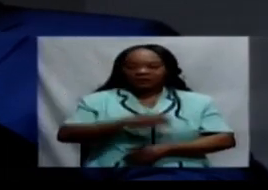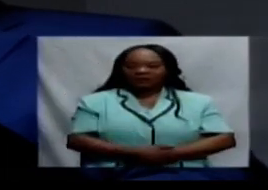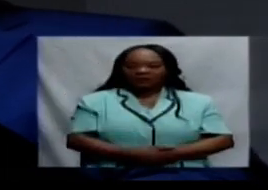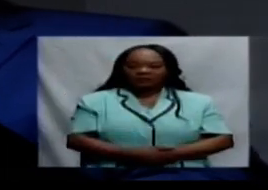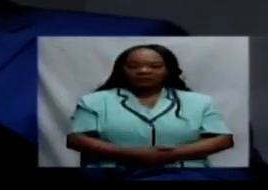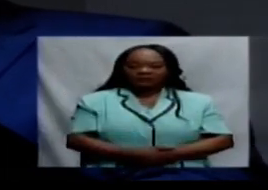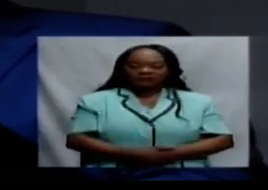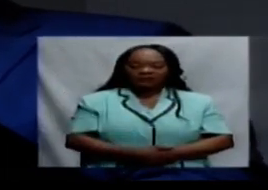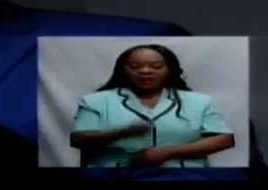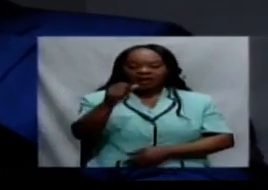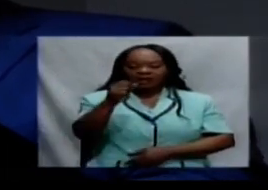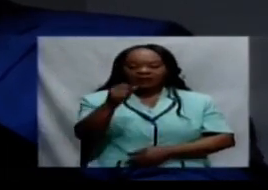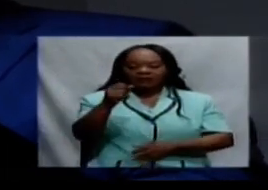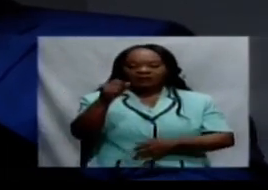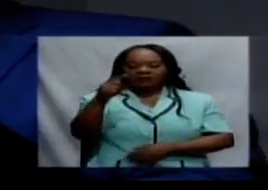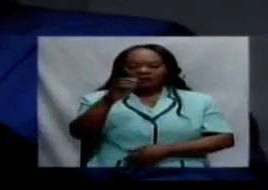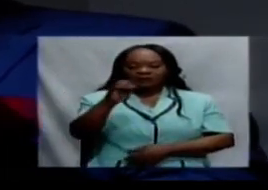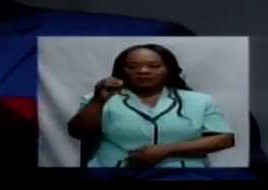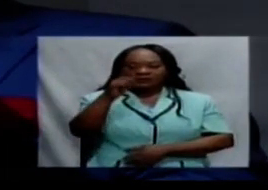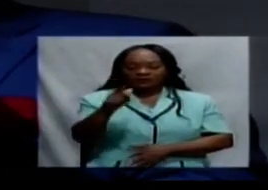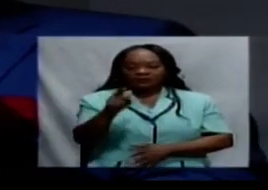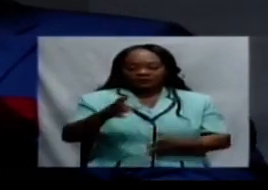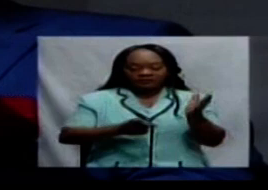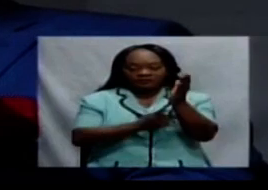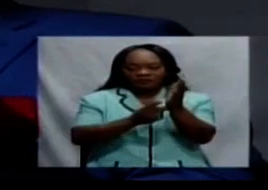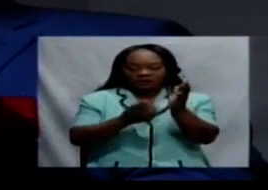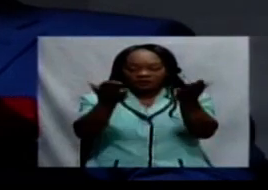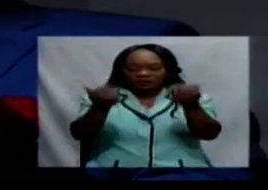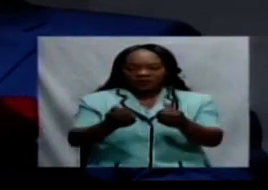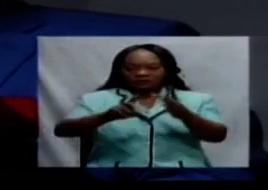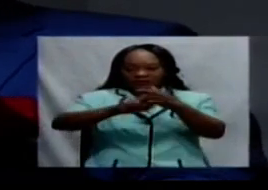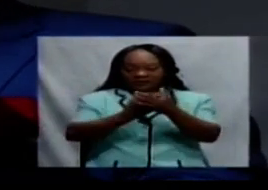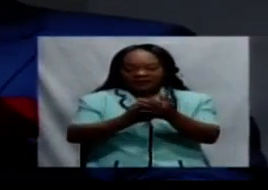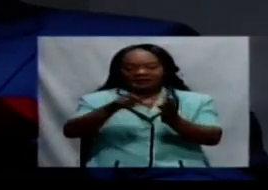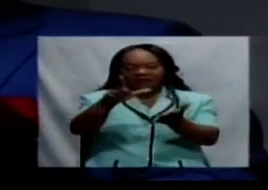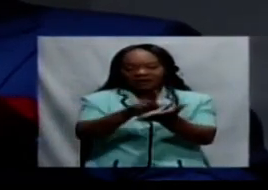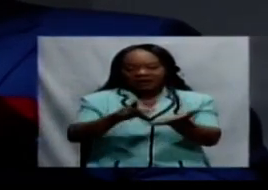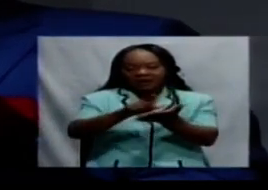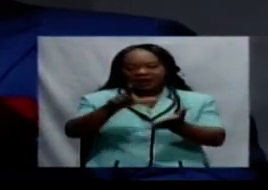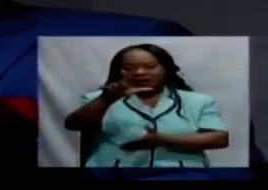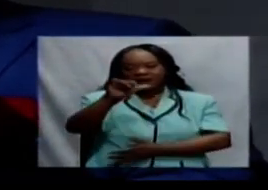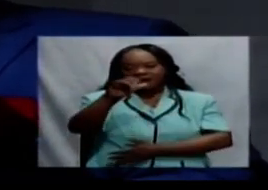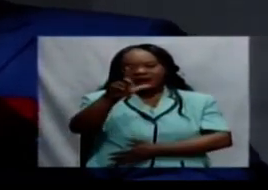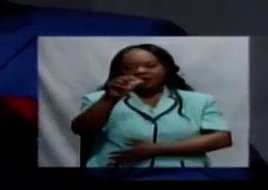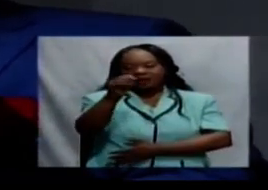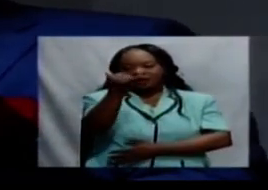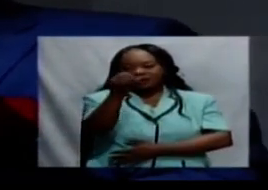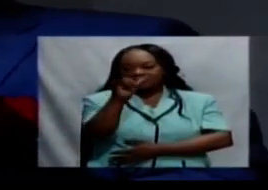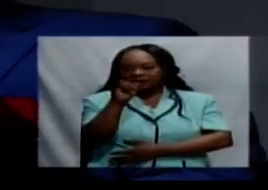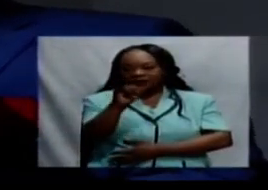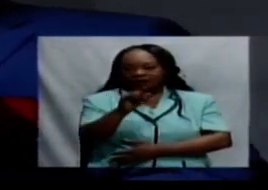two developments, Elites Lilai and Elites Leopard's Hill, bringing a